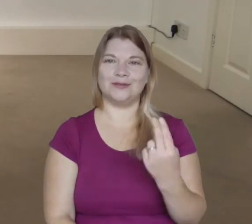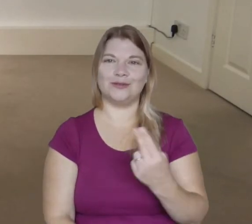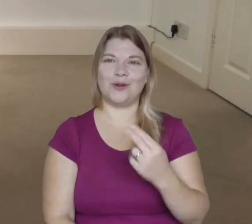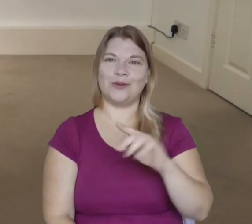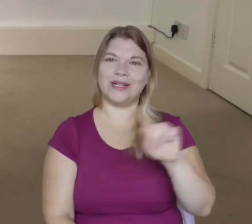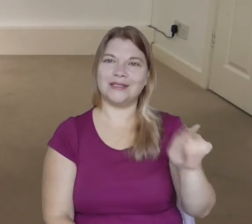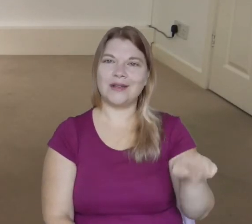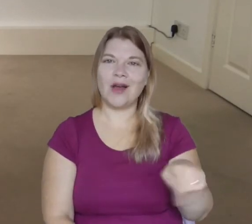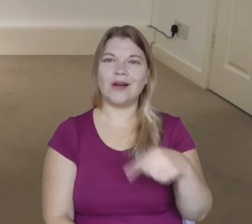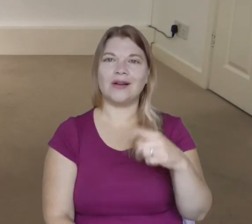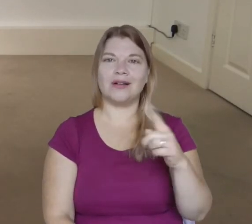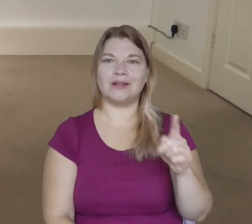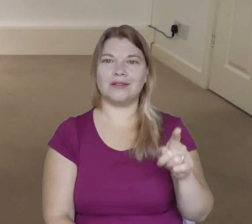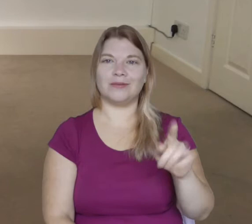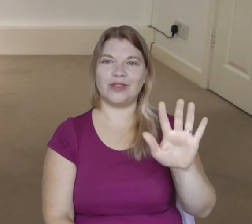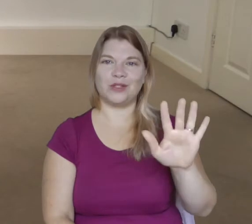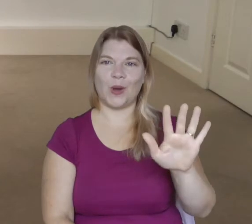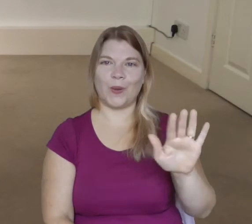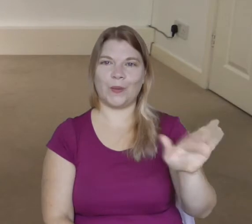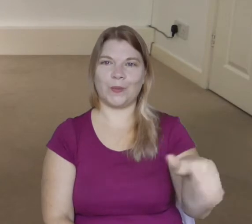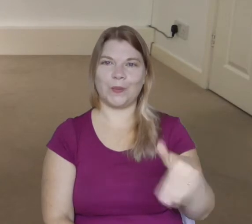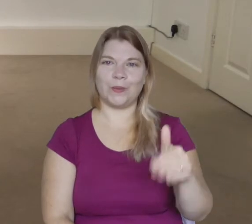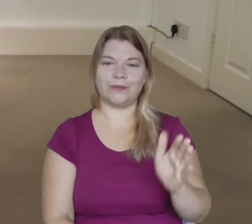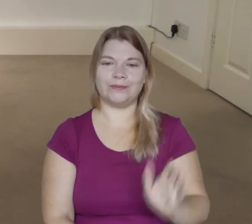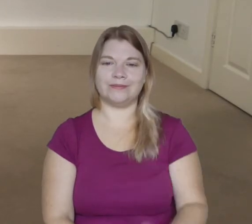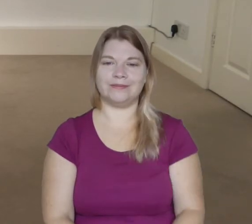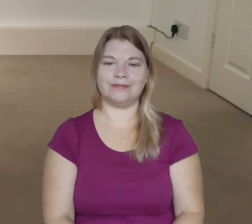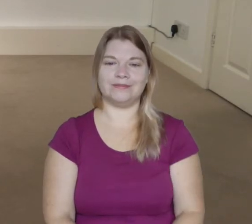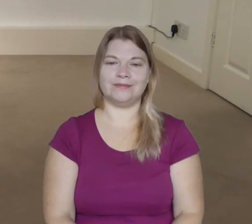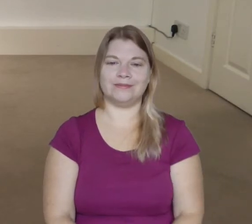with the toes around.